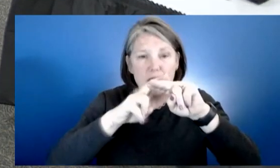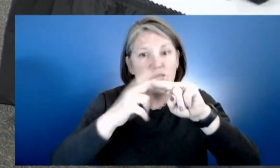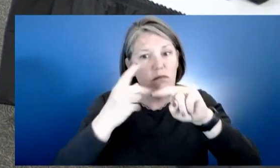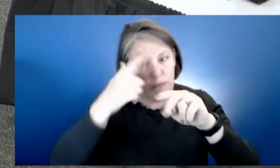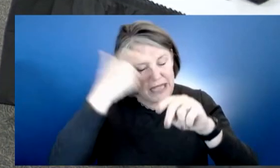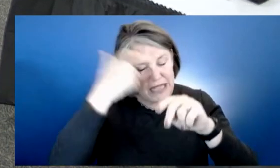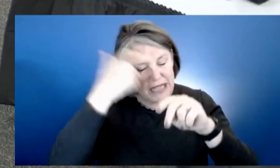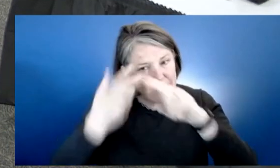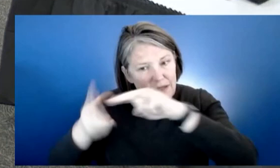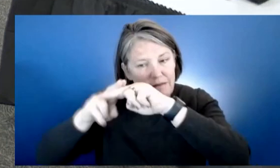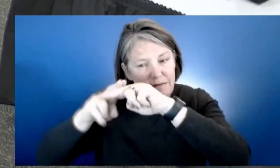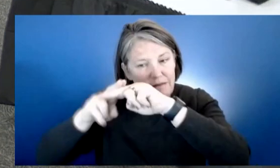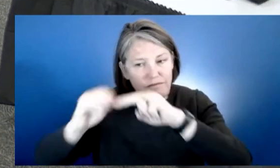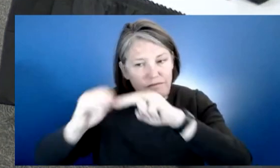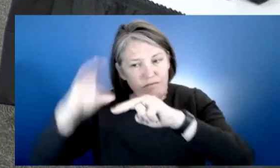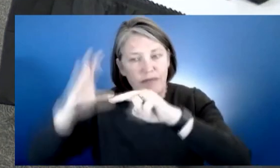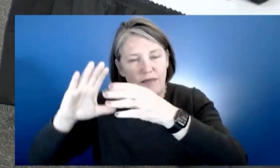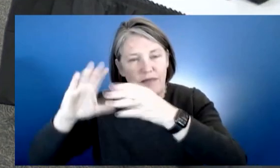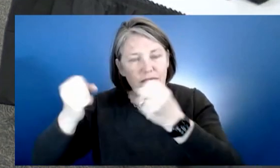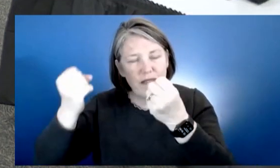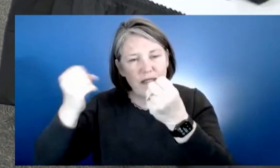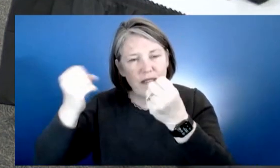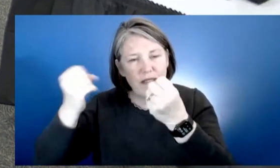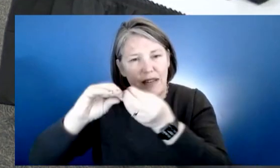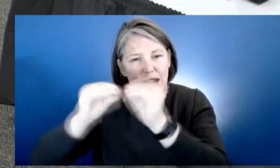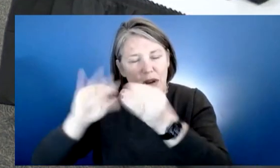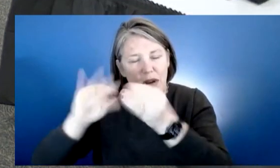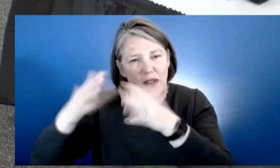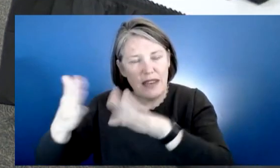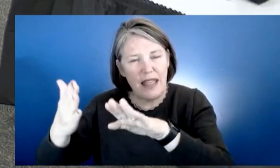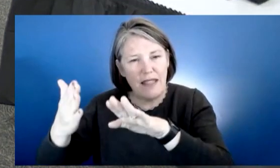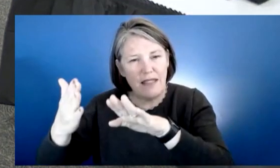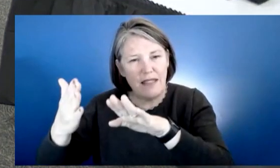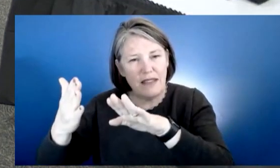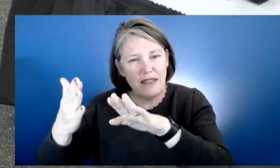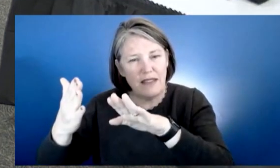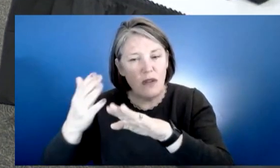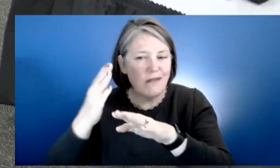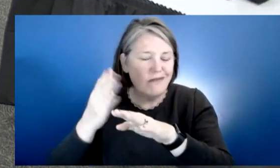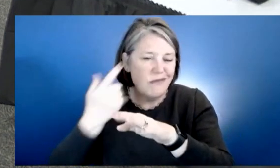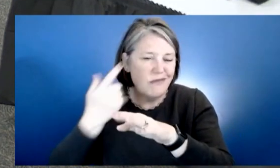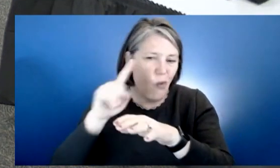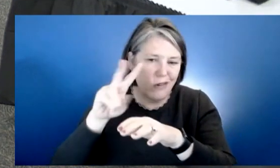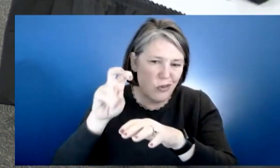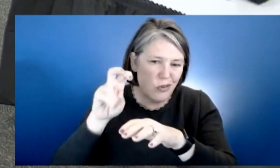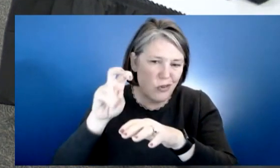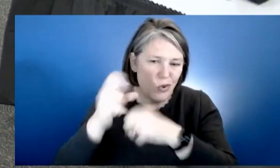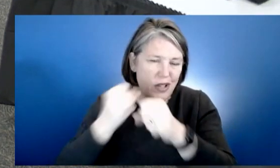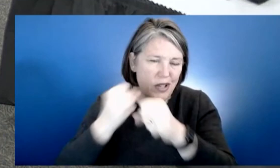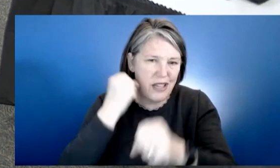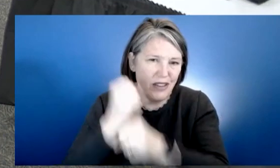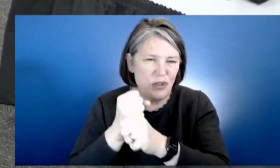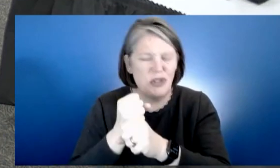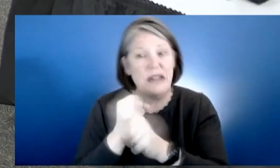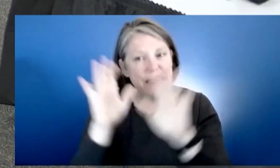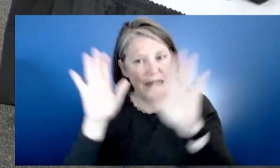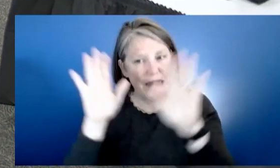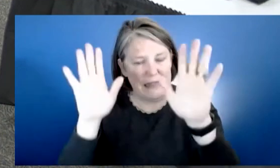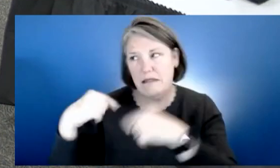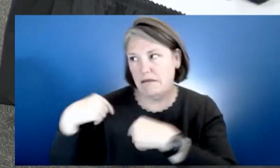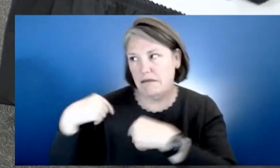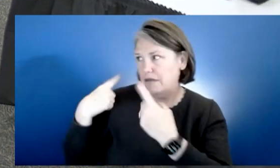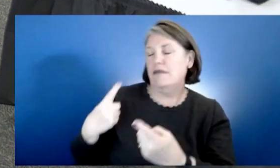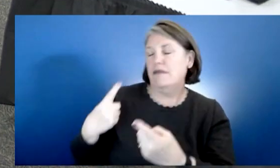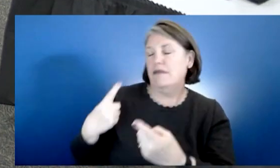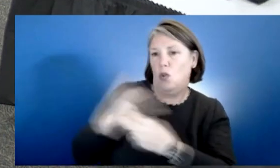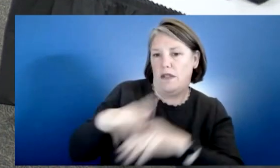of possibility over 200 years. It's very unusual. And yet in 2021, the year of